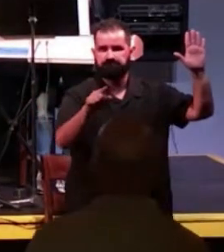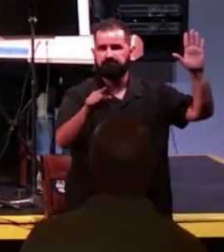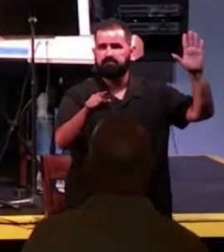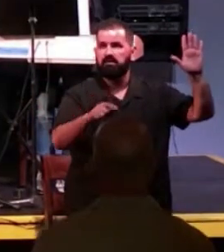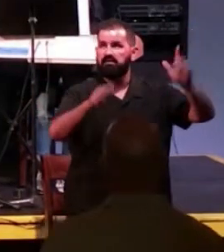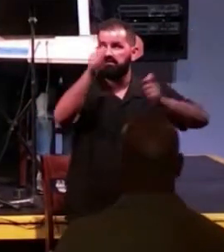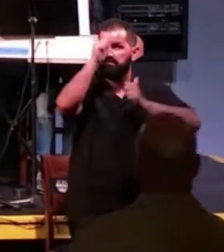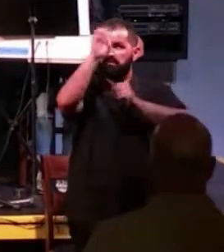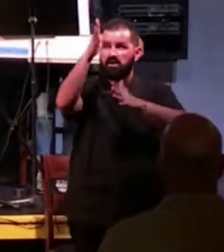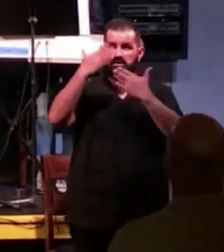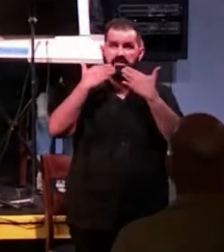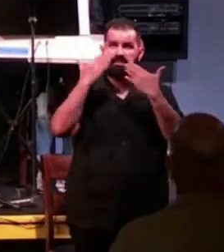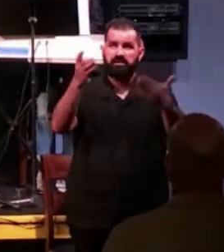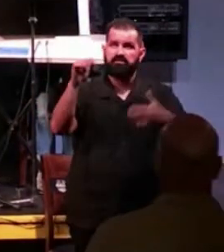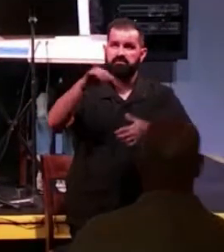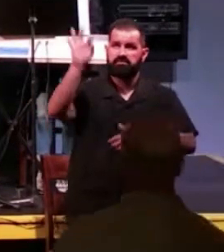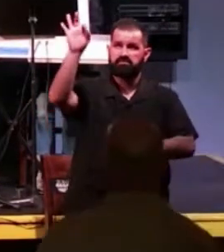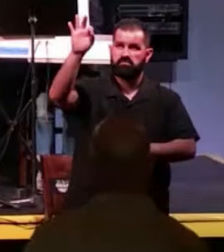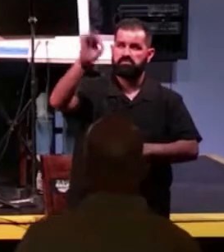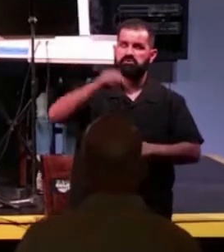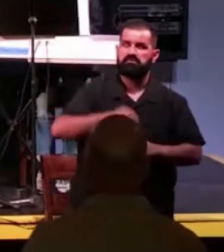Father, I thank you for this word.